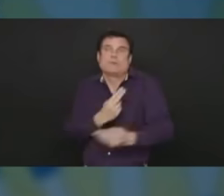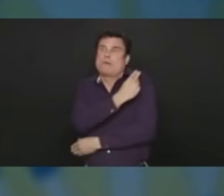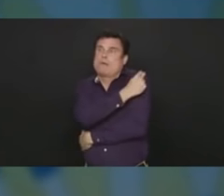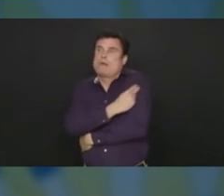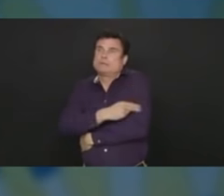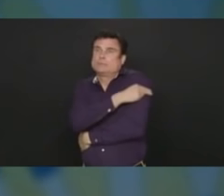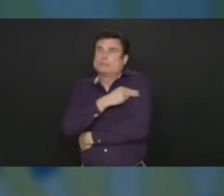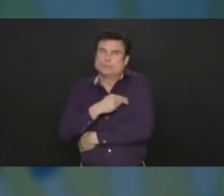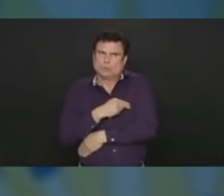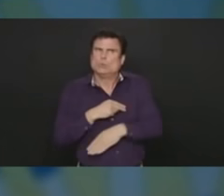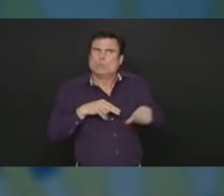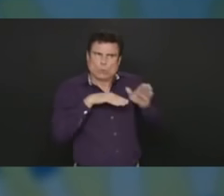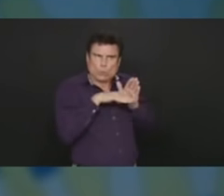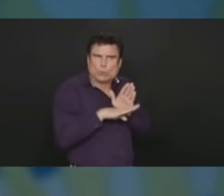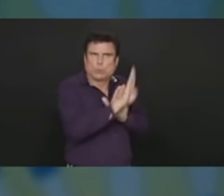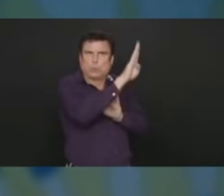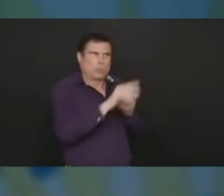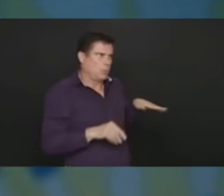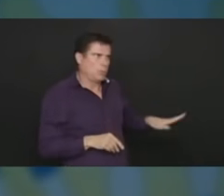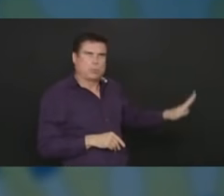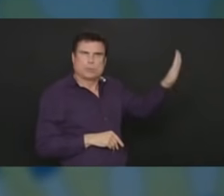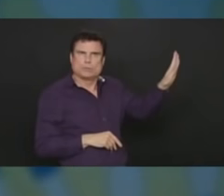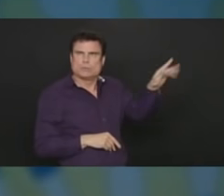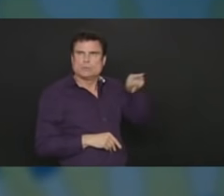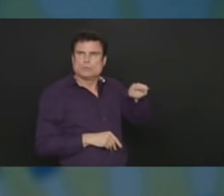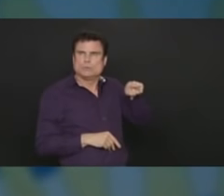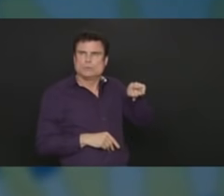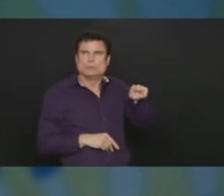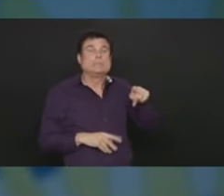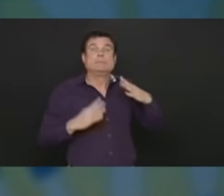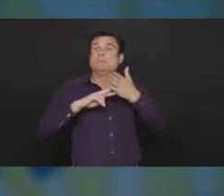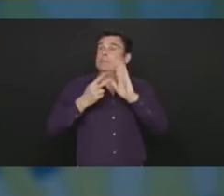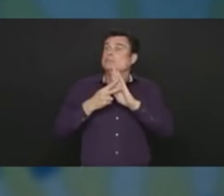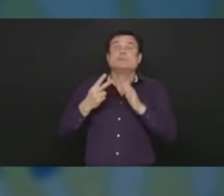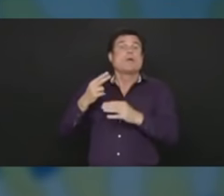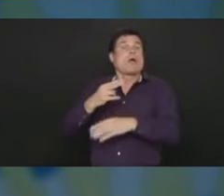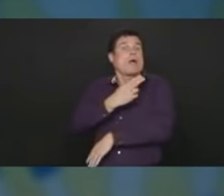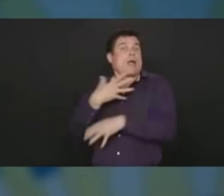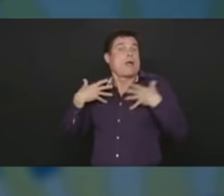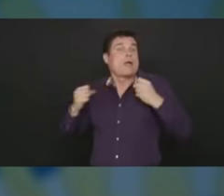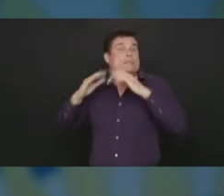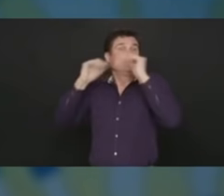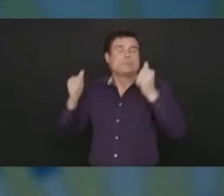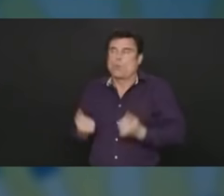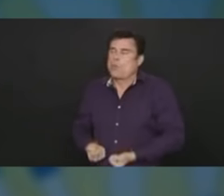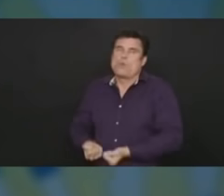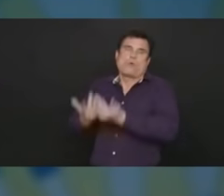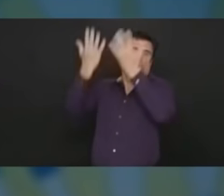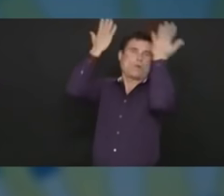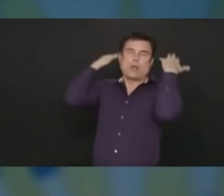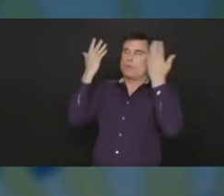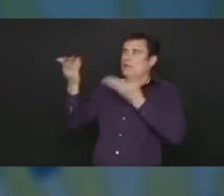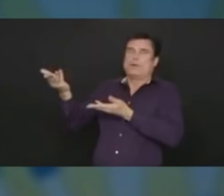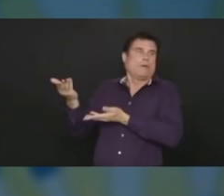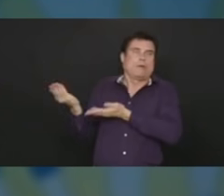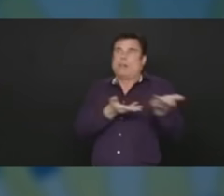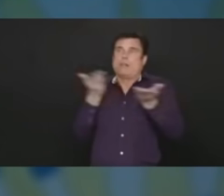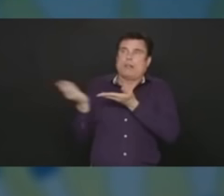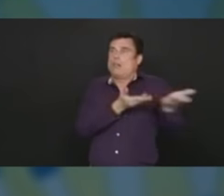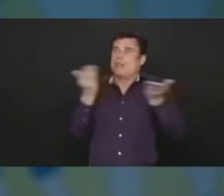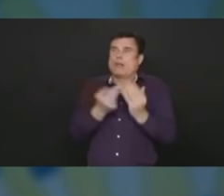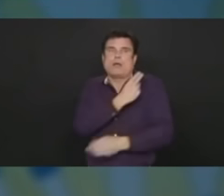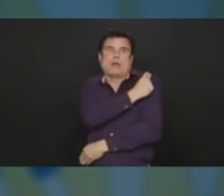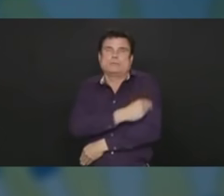number of people who need hospitalization. So our challenge and our work together is to find that sweet